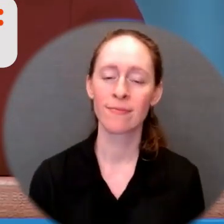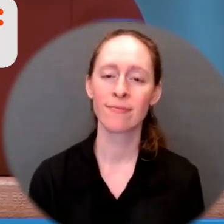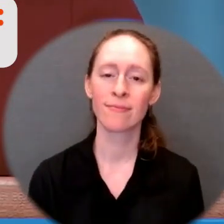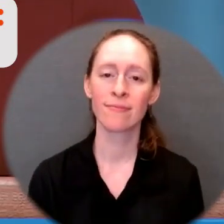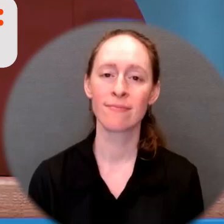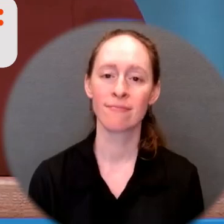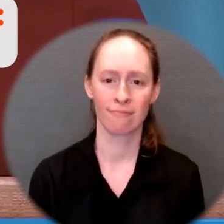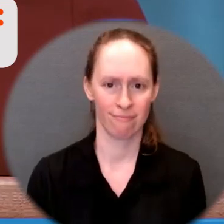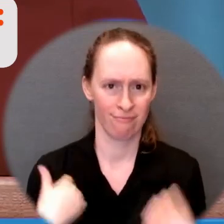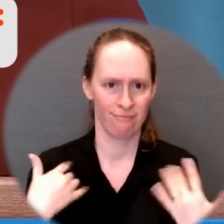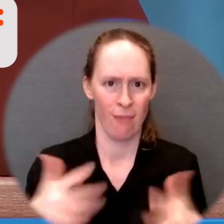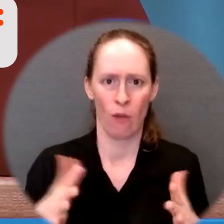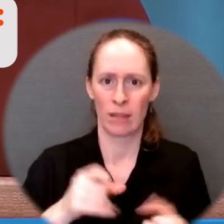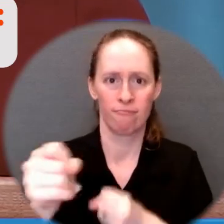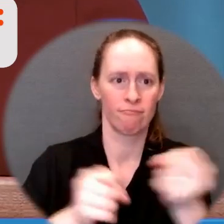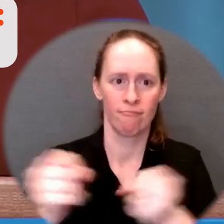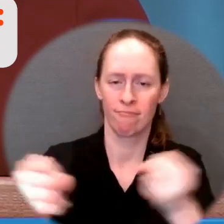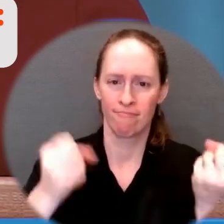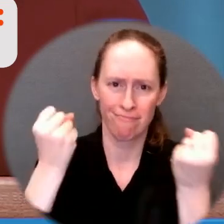amount of black women